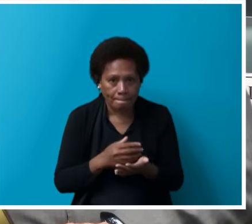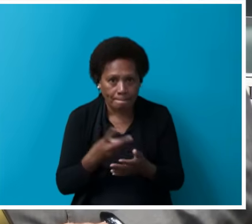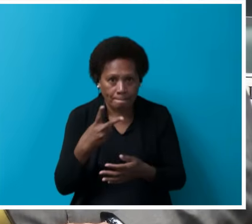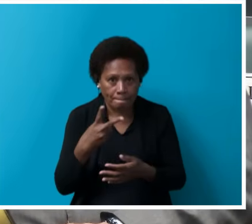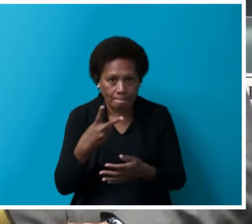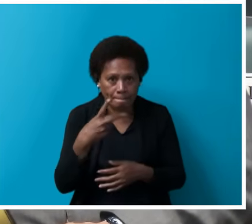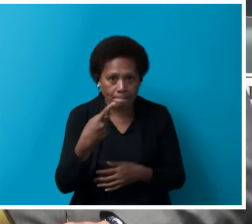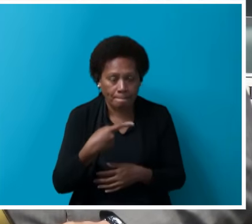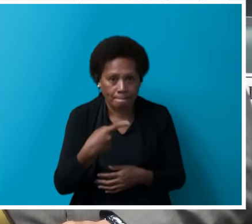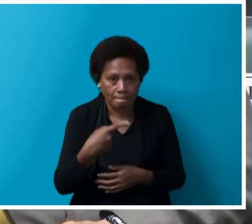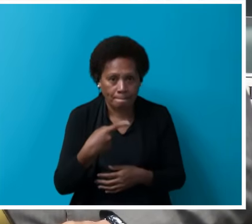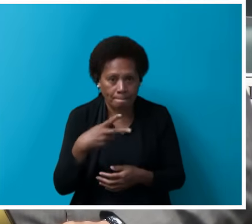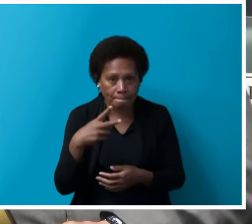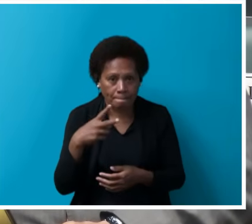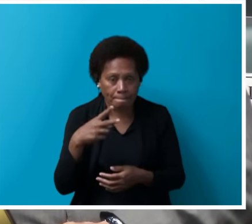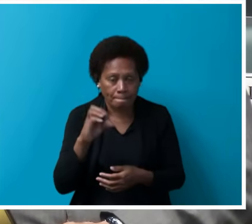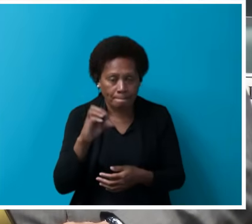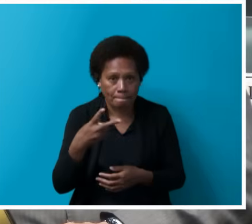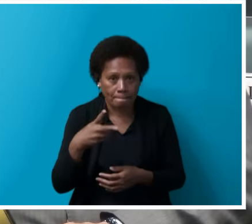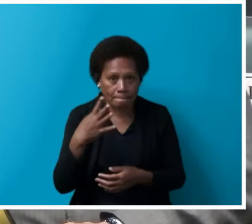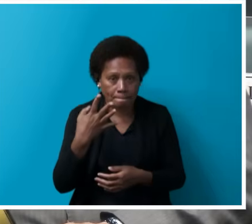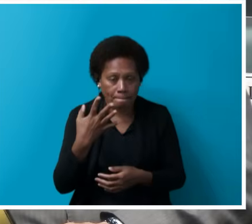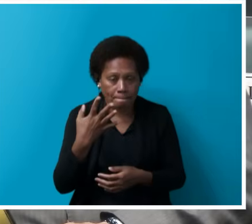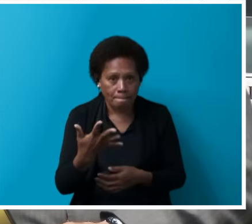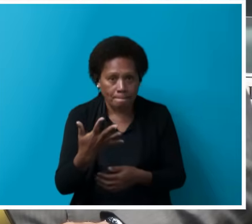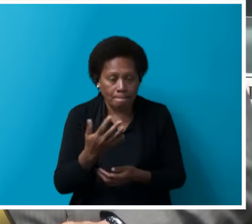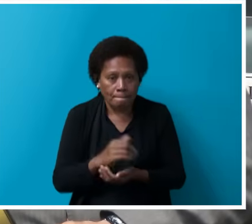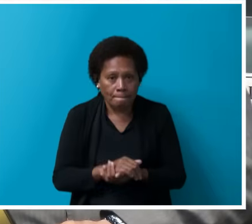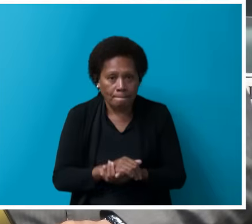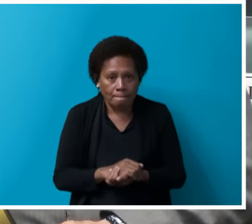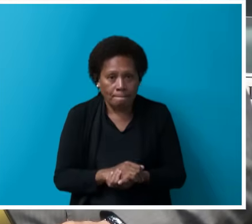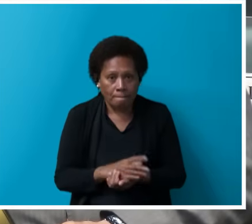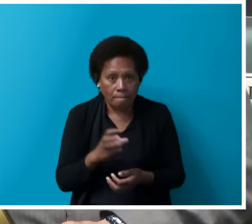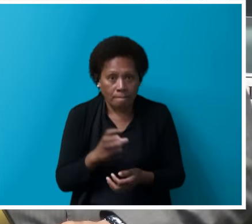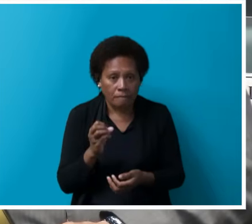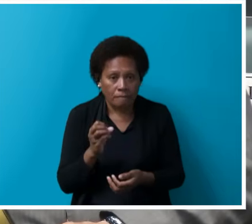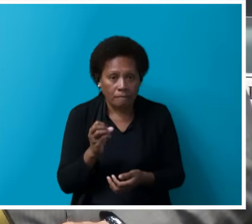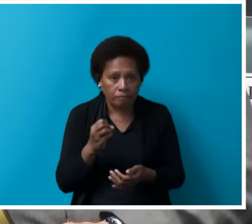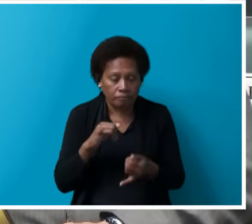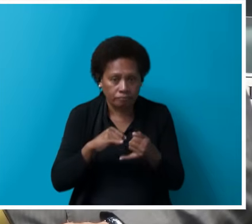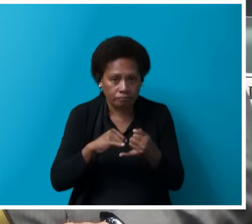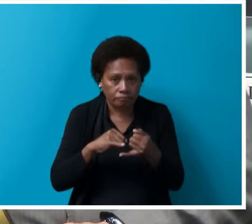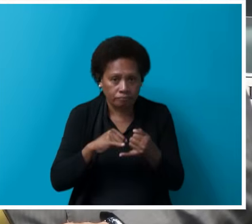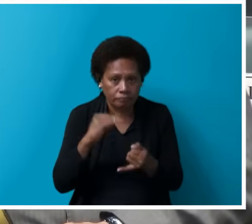2011 to 2025. Some of the biggest increase,